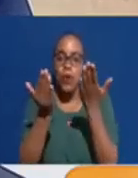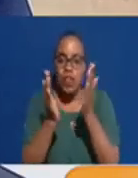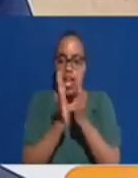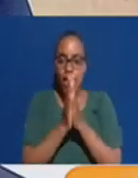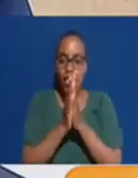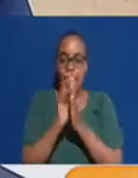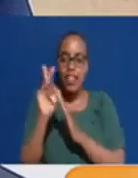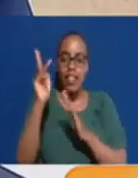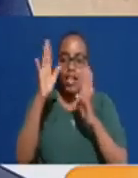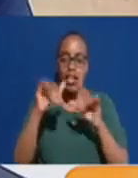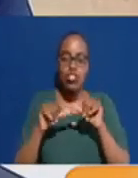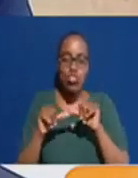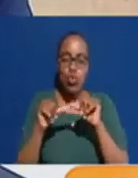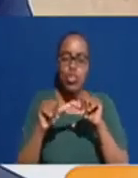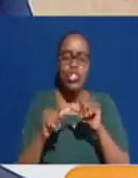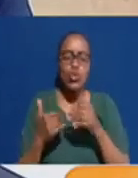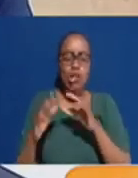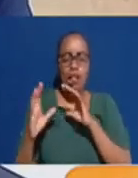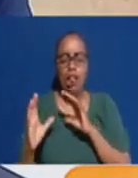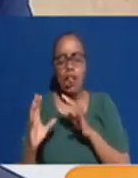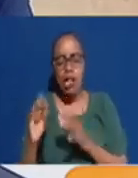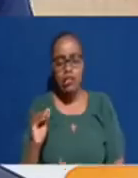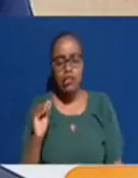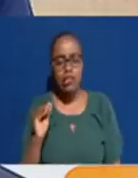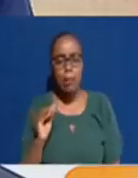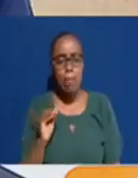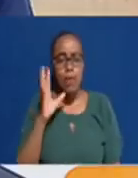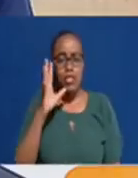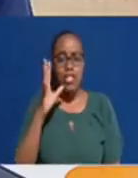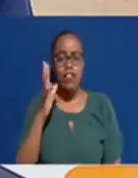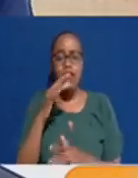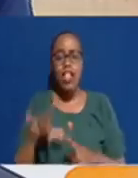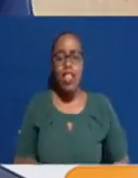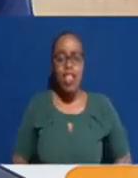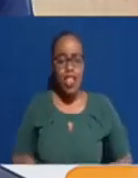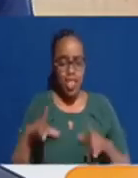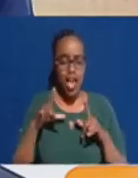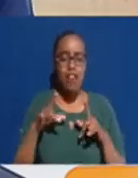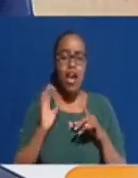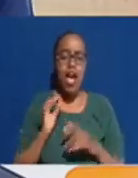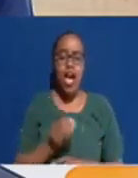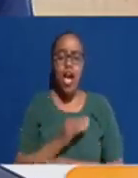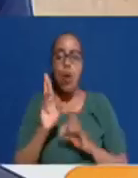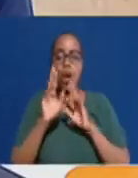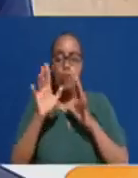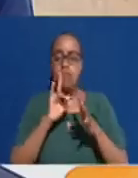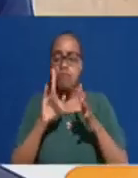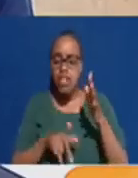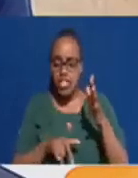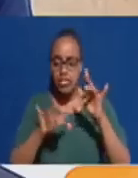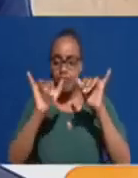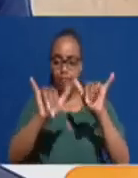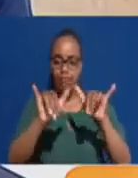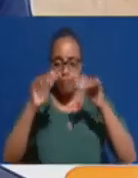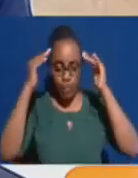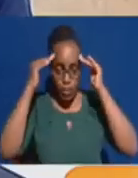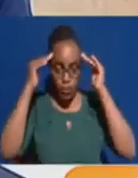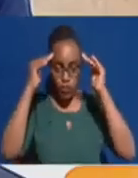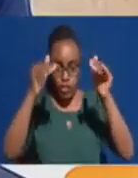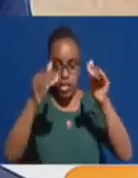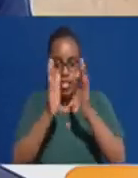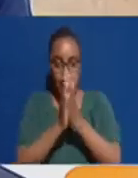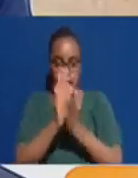who continue to bear the brunt of rising inflation. And as Laura Otieno reports, Azimio has promised to remain steadfast in